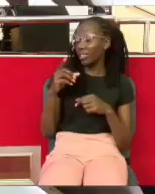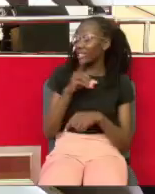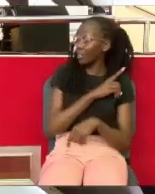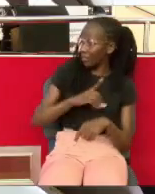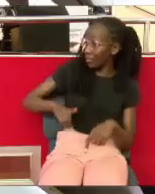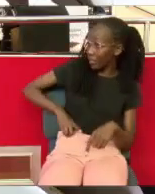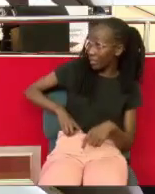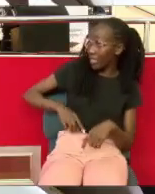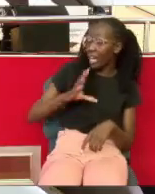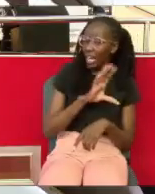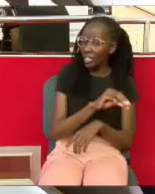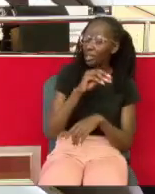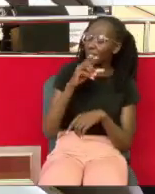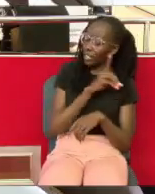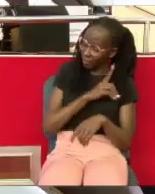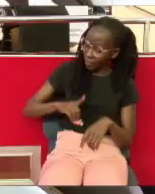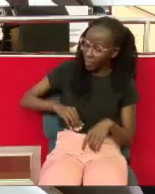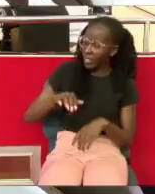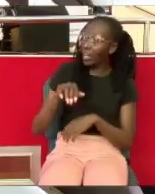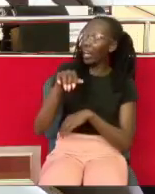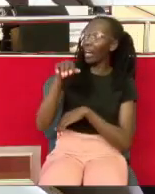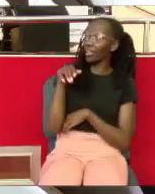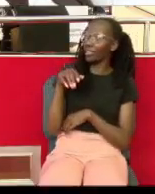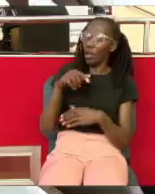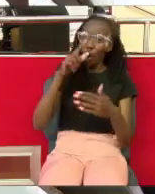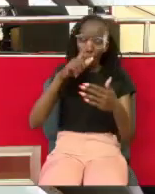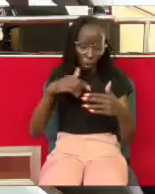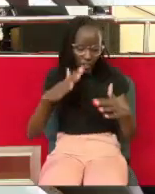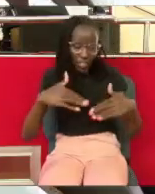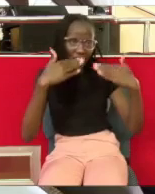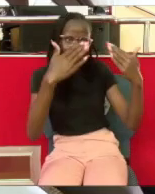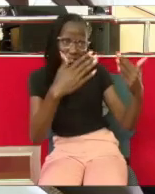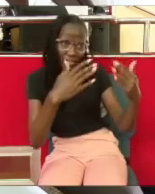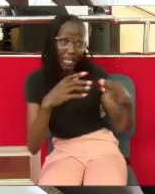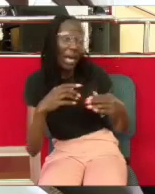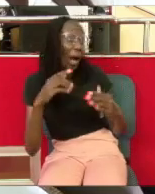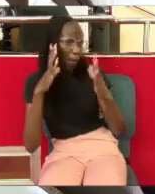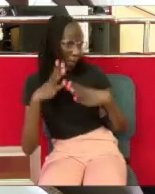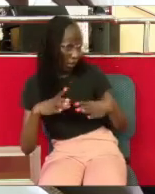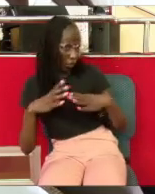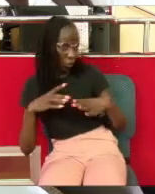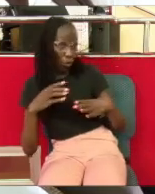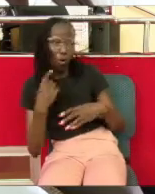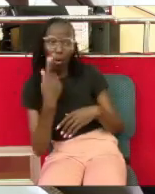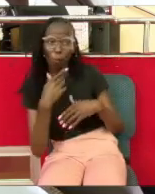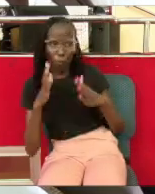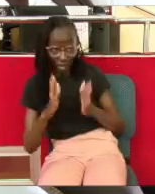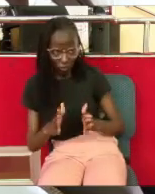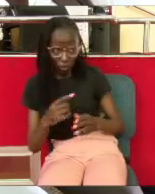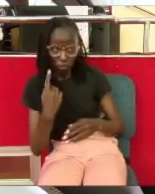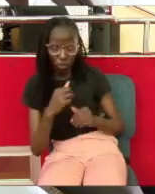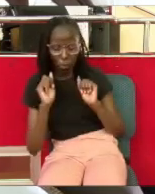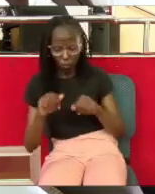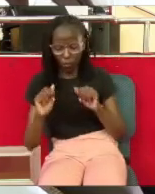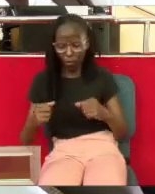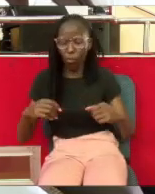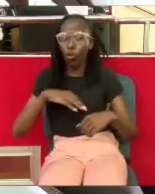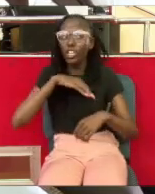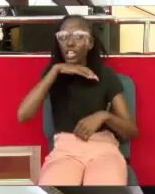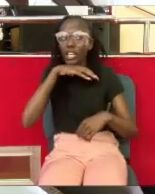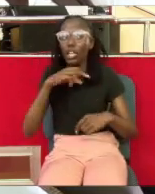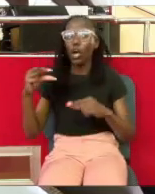them, what will be given to the person? Who will kill this man? And he was